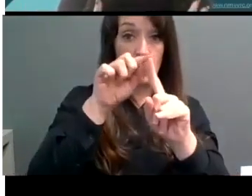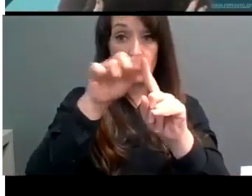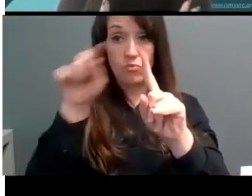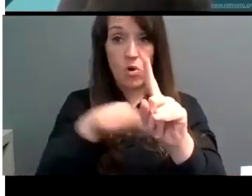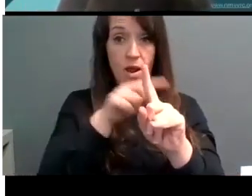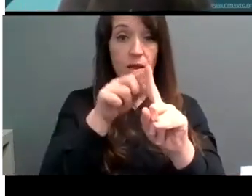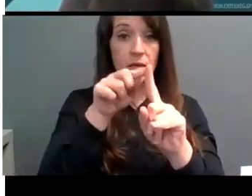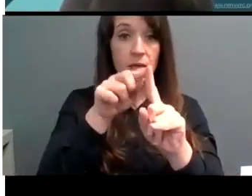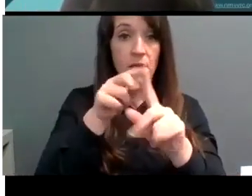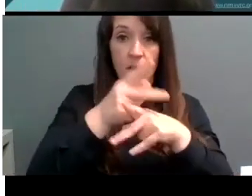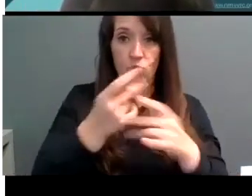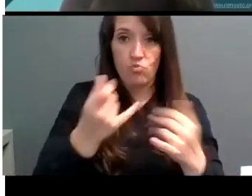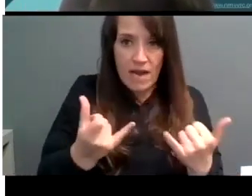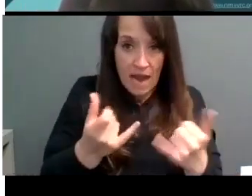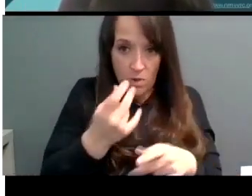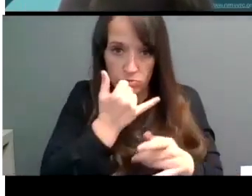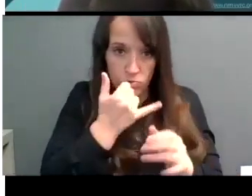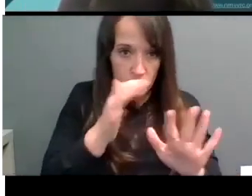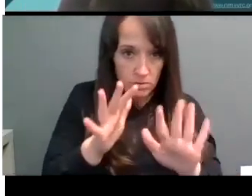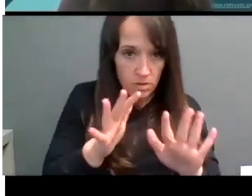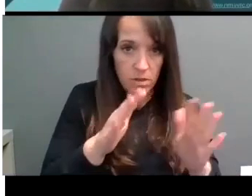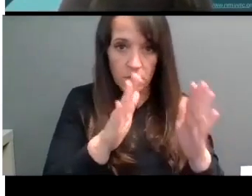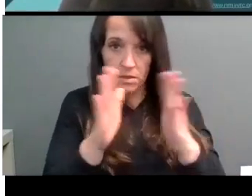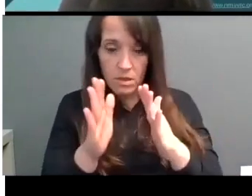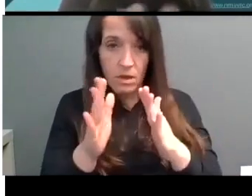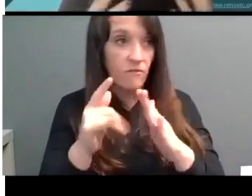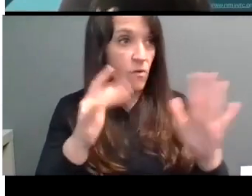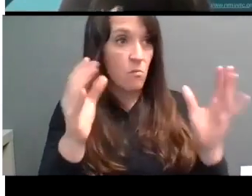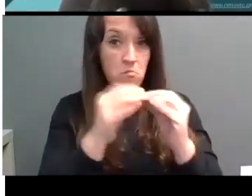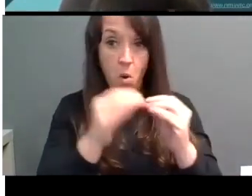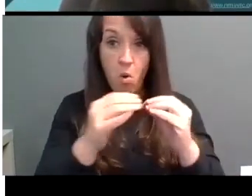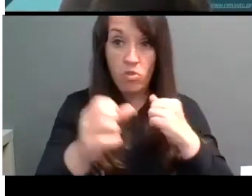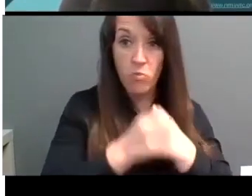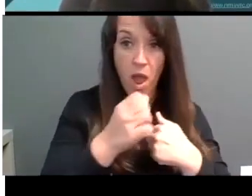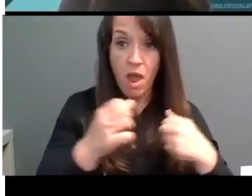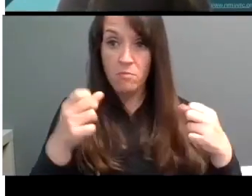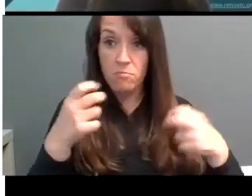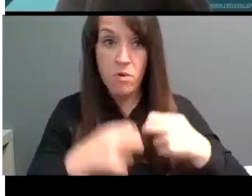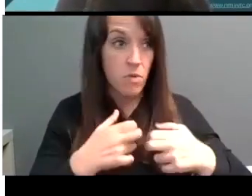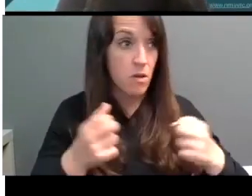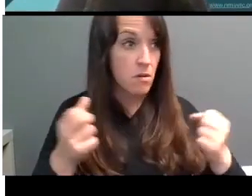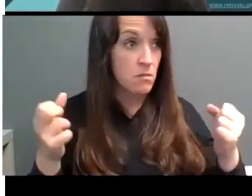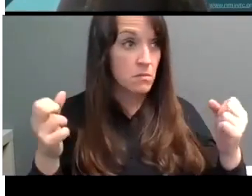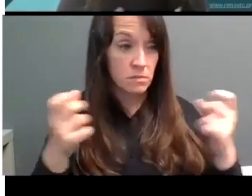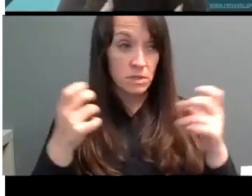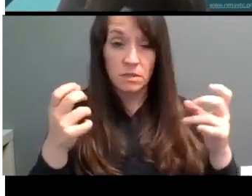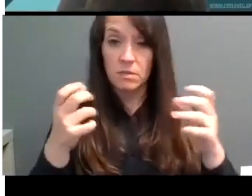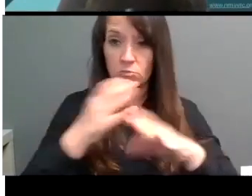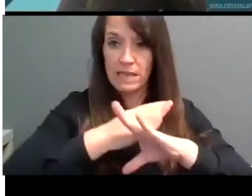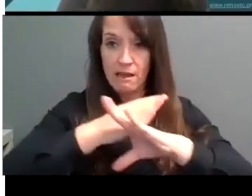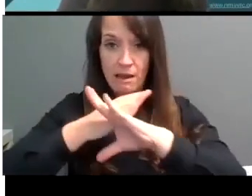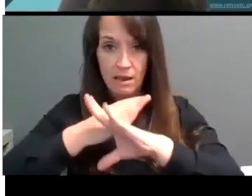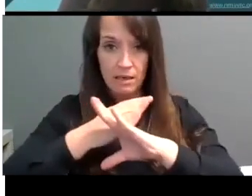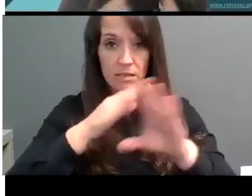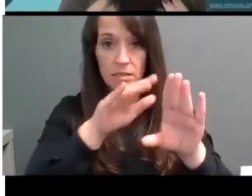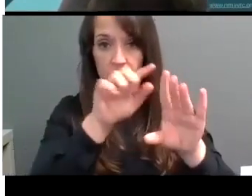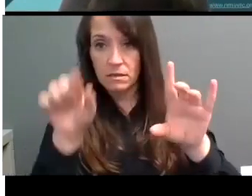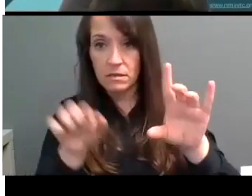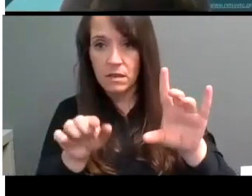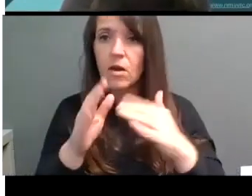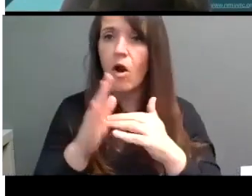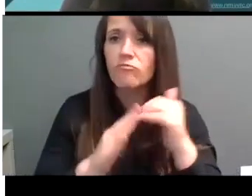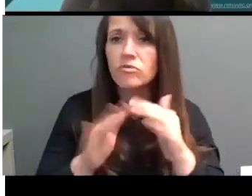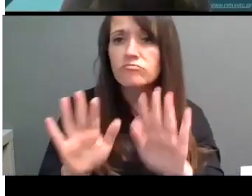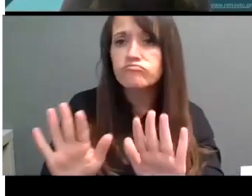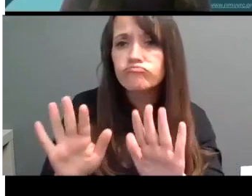needs, protecting from future threat or distress. So that's where that safety piece really comes in. Providing comfort and